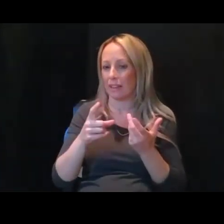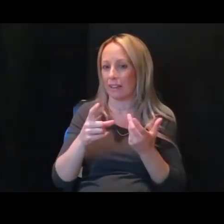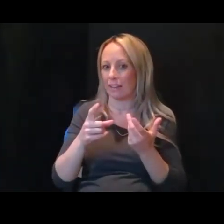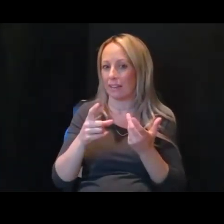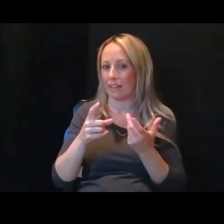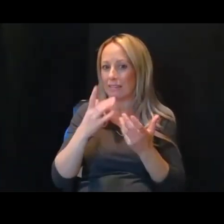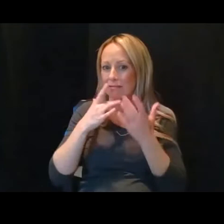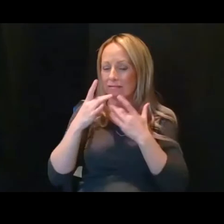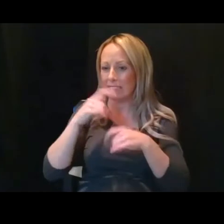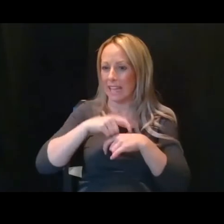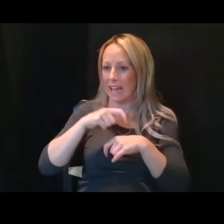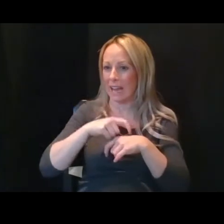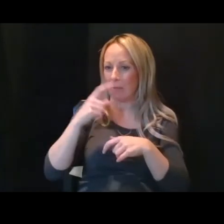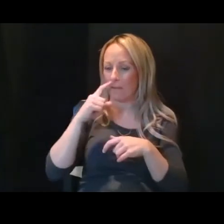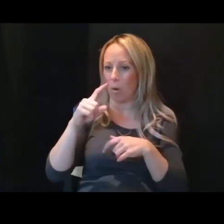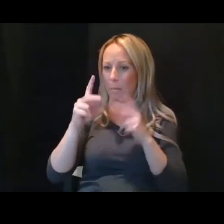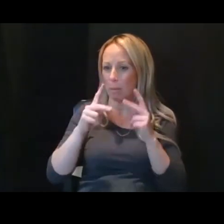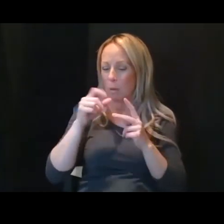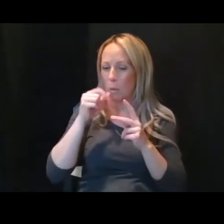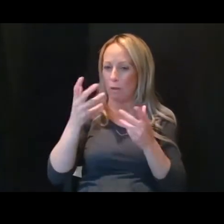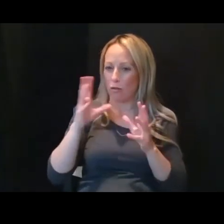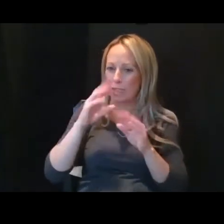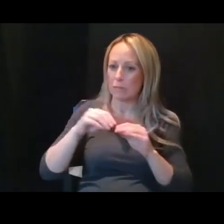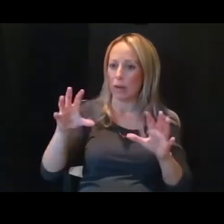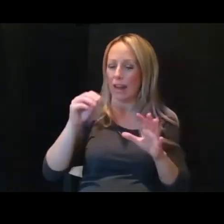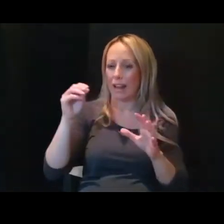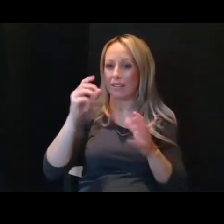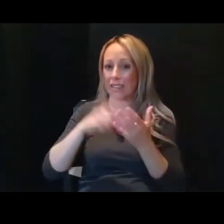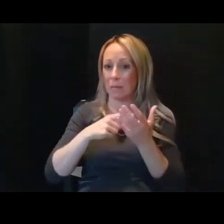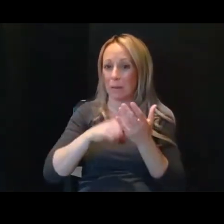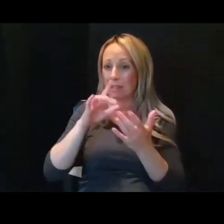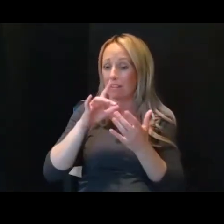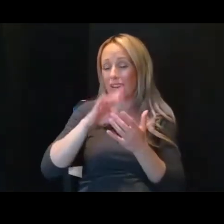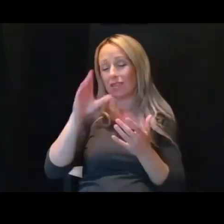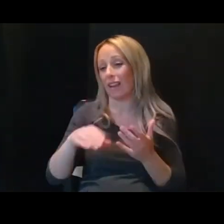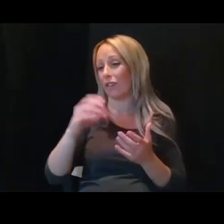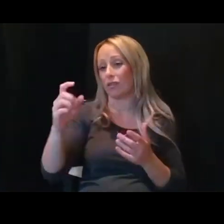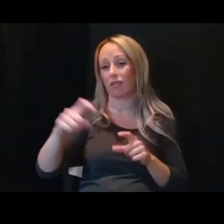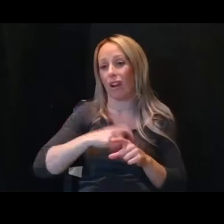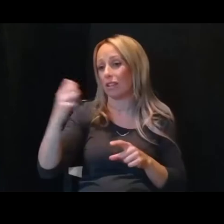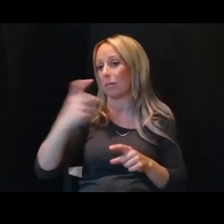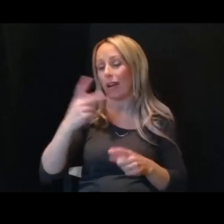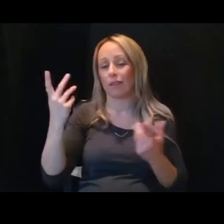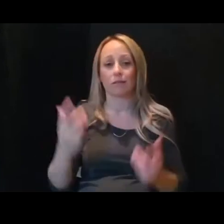the contacts, and then again, sometimes contacts never call us back.